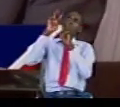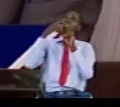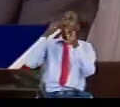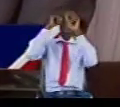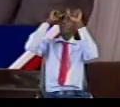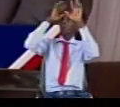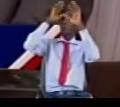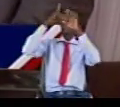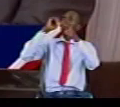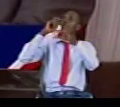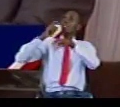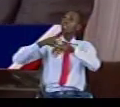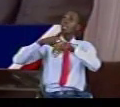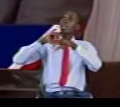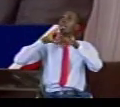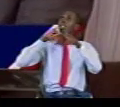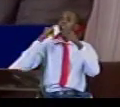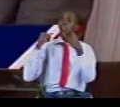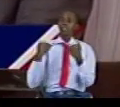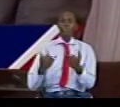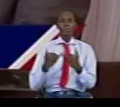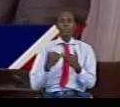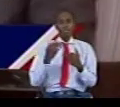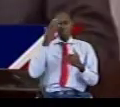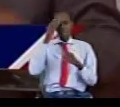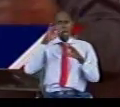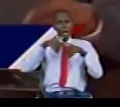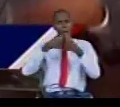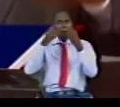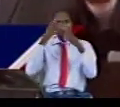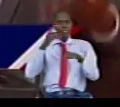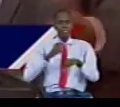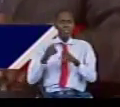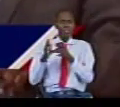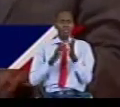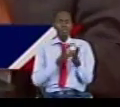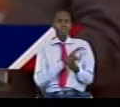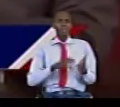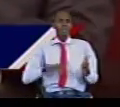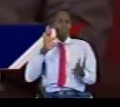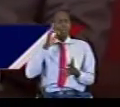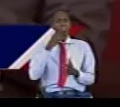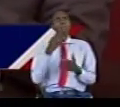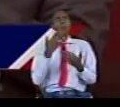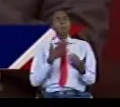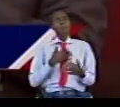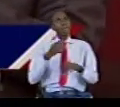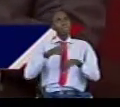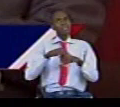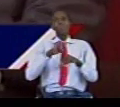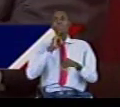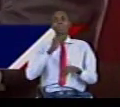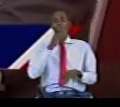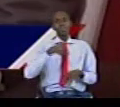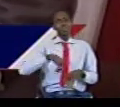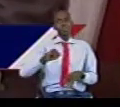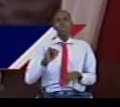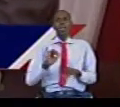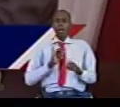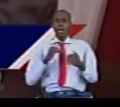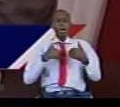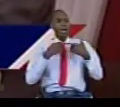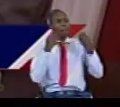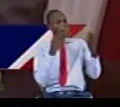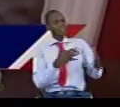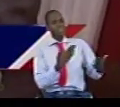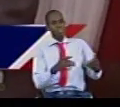hour is come. You know, many times Jesus will say, my hour has not come. I still have some things to do. My hour has